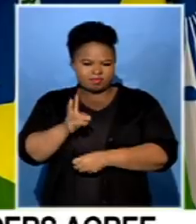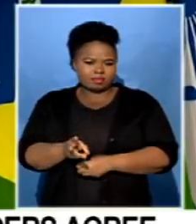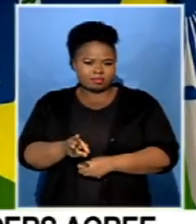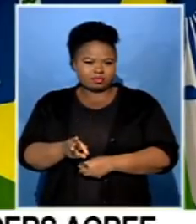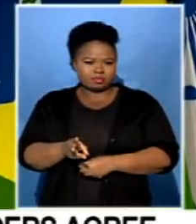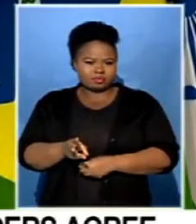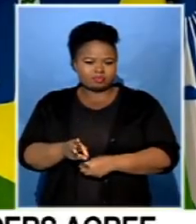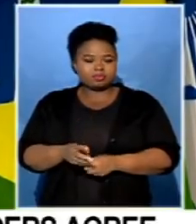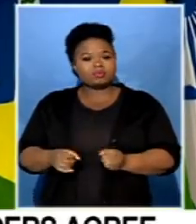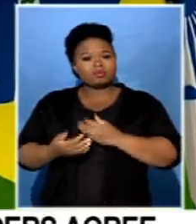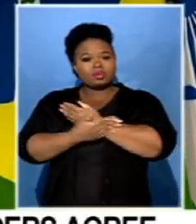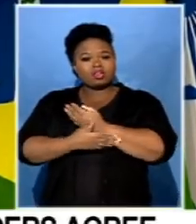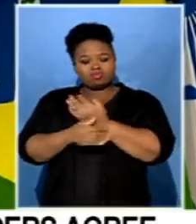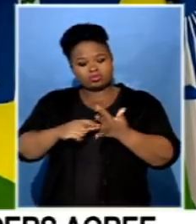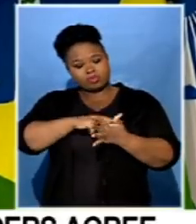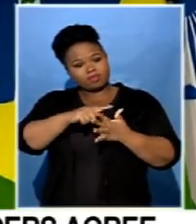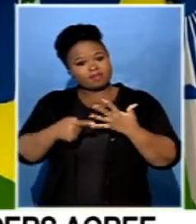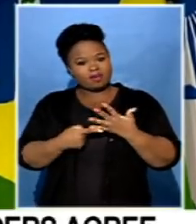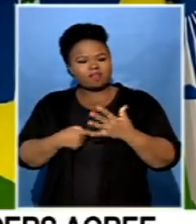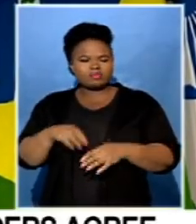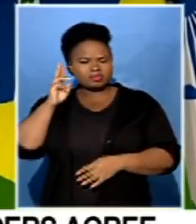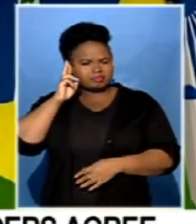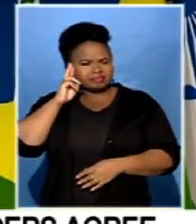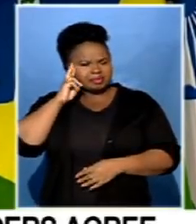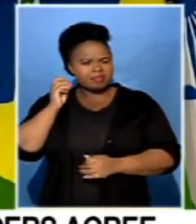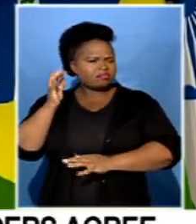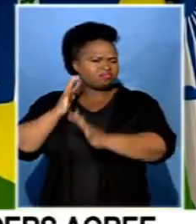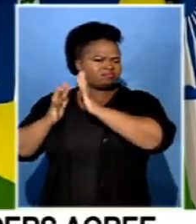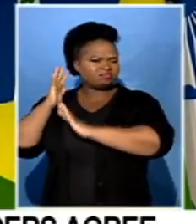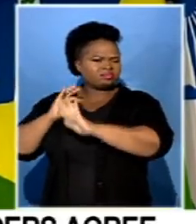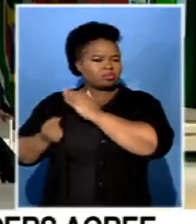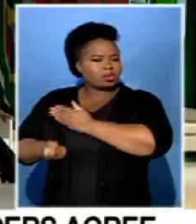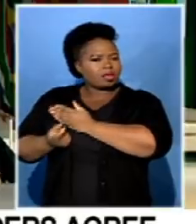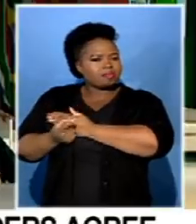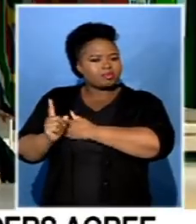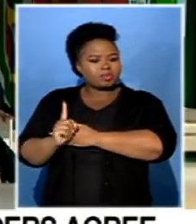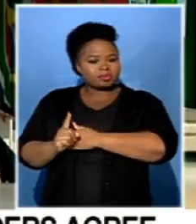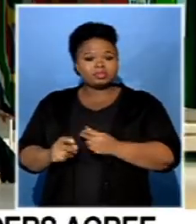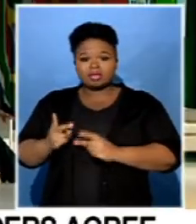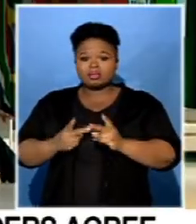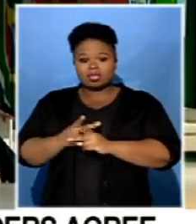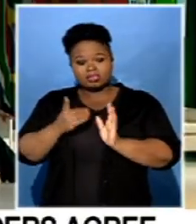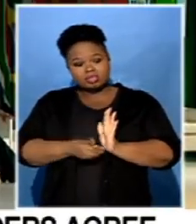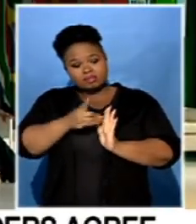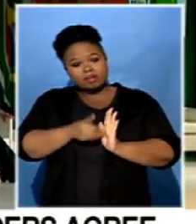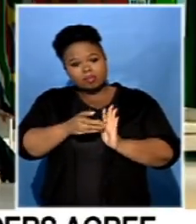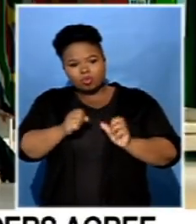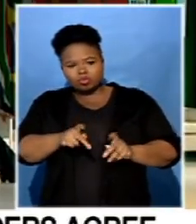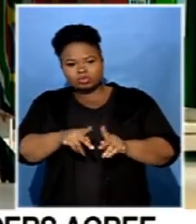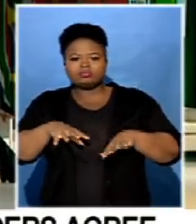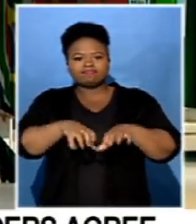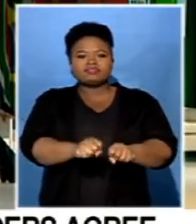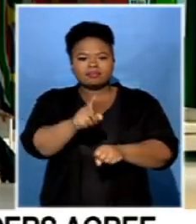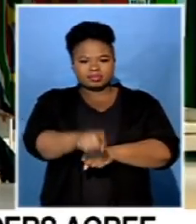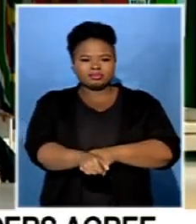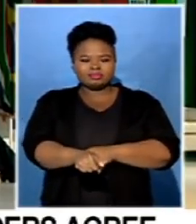We BRICS countries should keep abreast of the historical trend, seize development opportunities, jointly meet